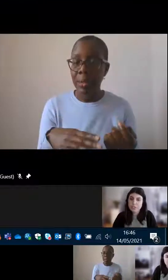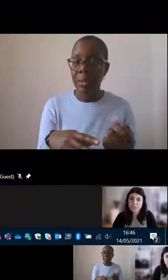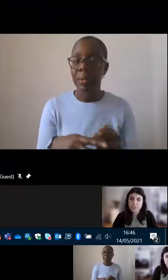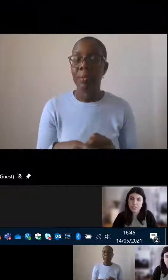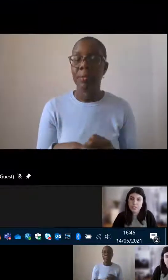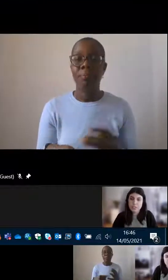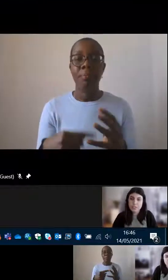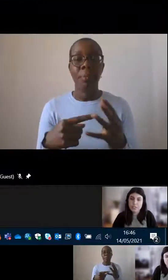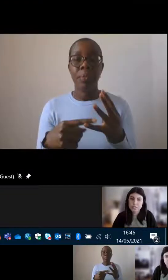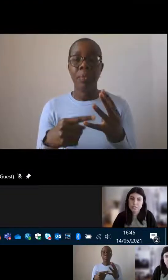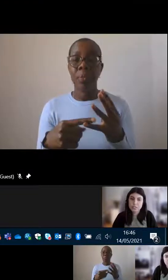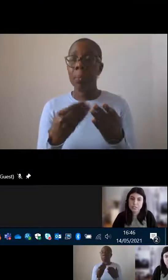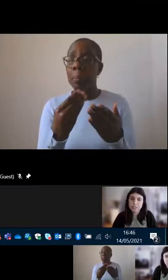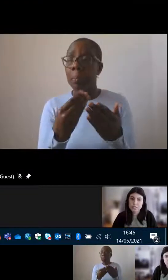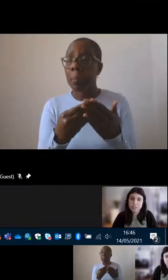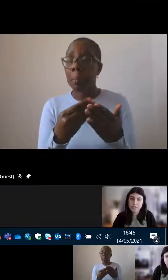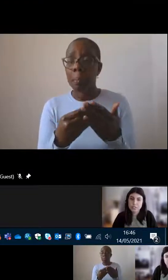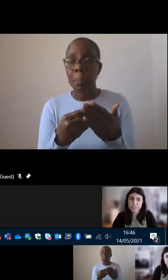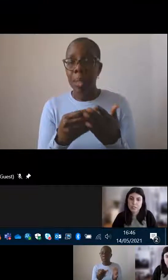money concerns?